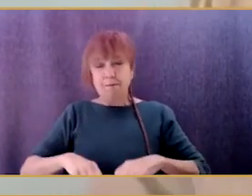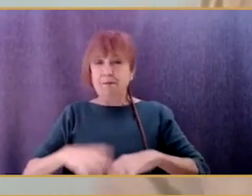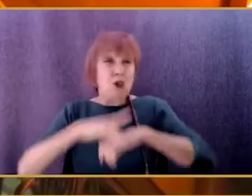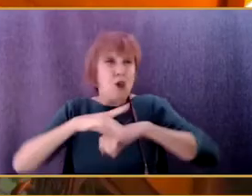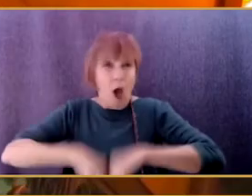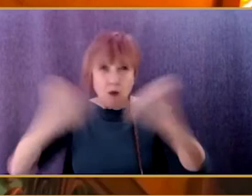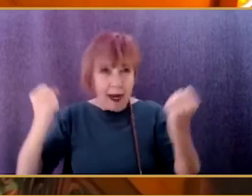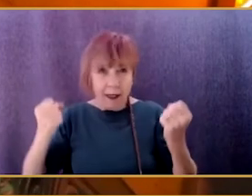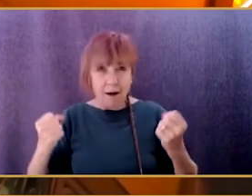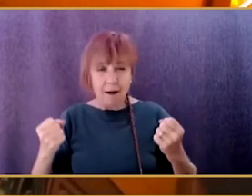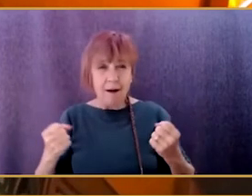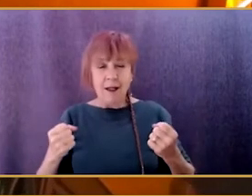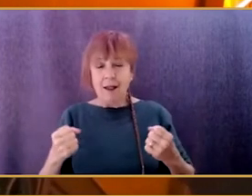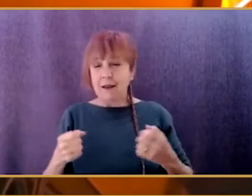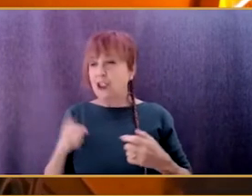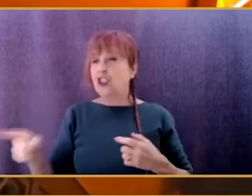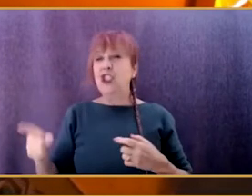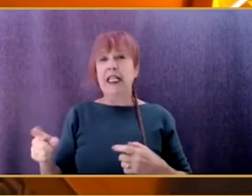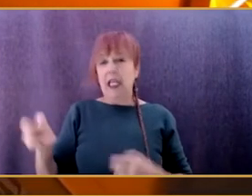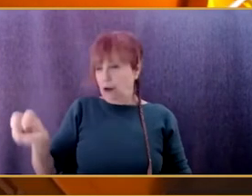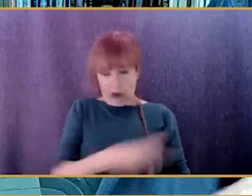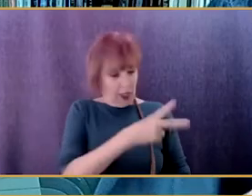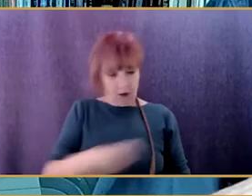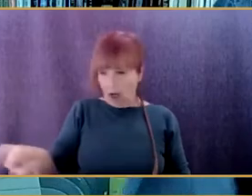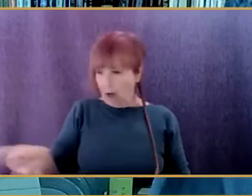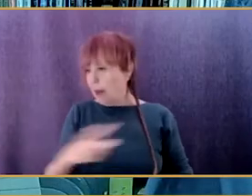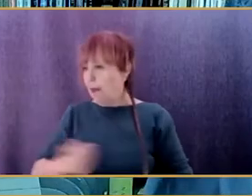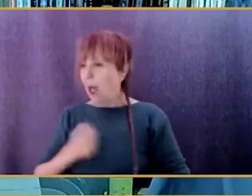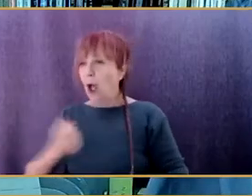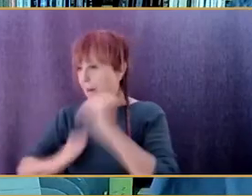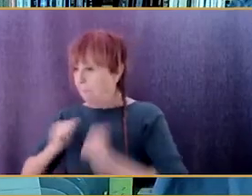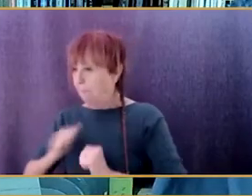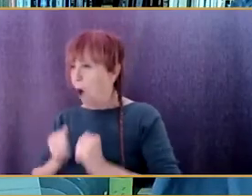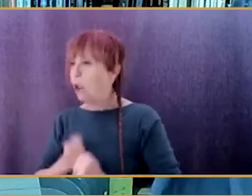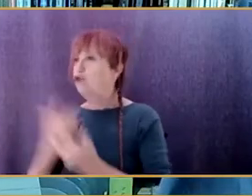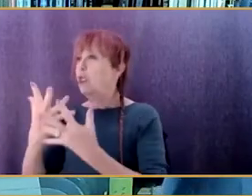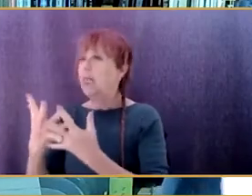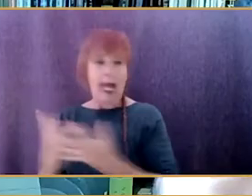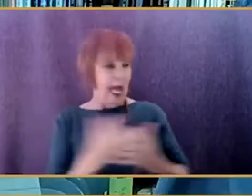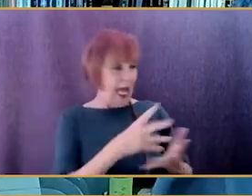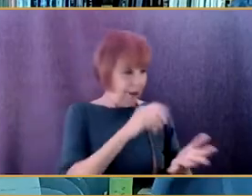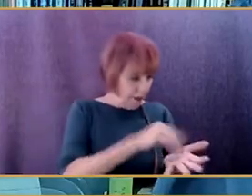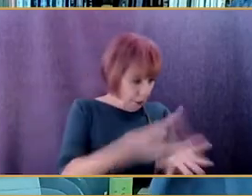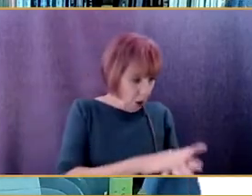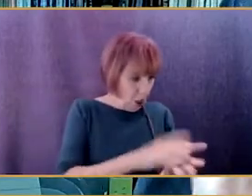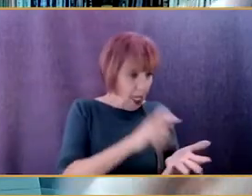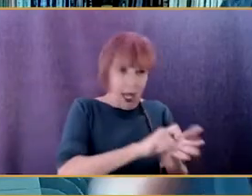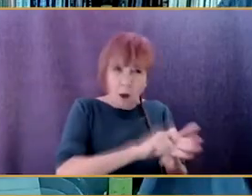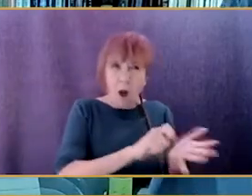a ground-breaker A woman who has managed to move from within that To carry those two things That is the performance